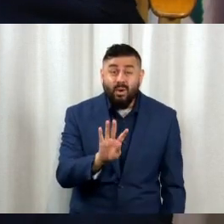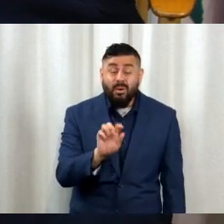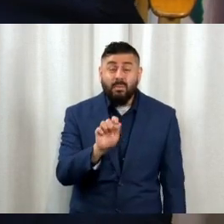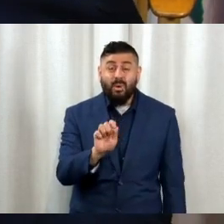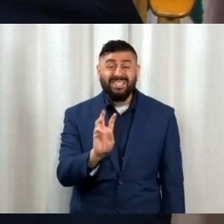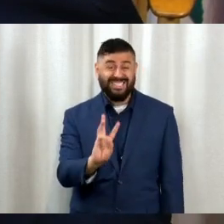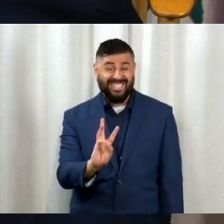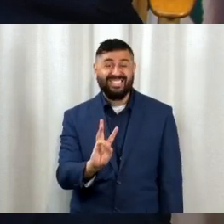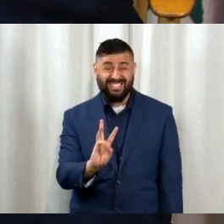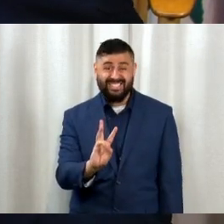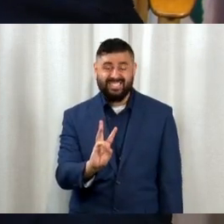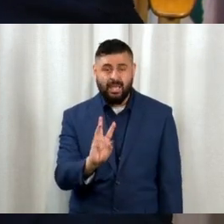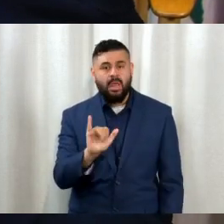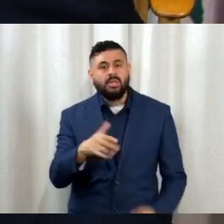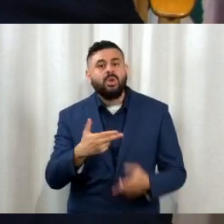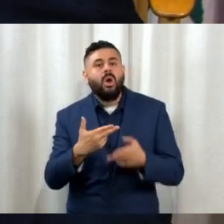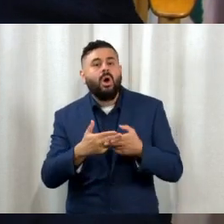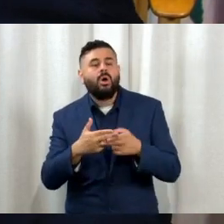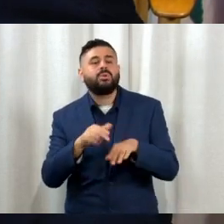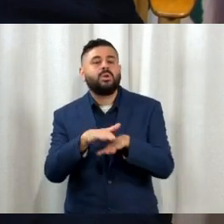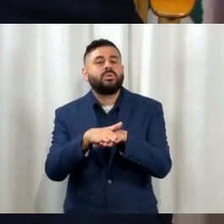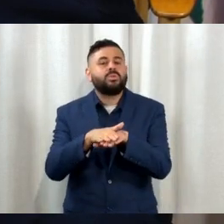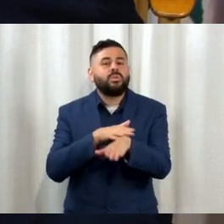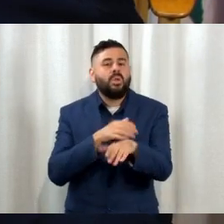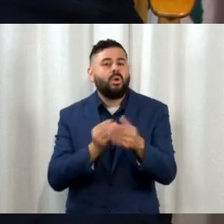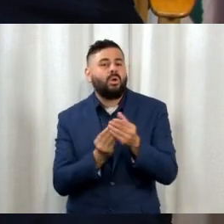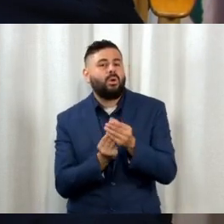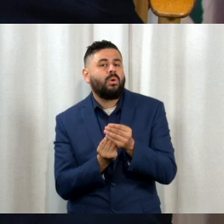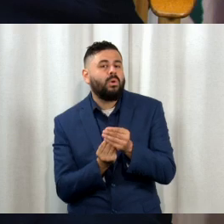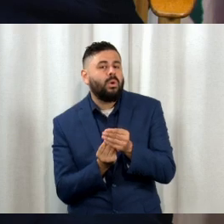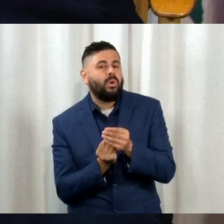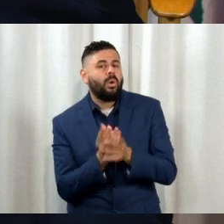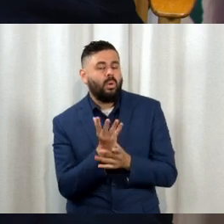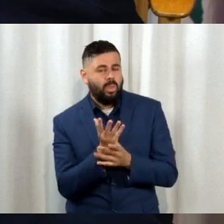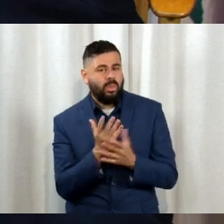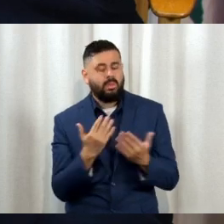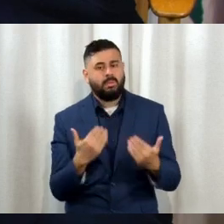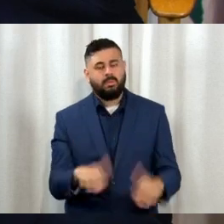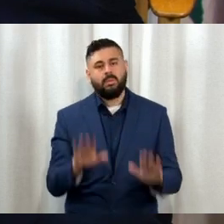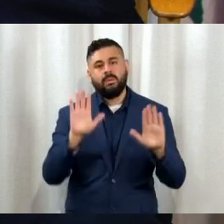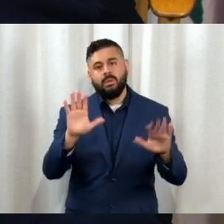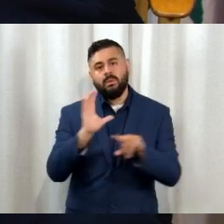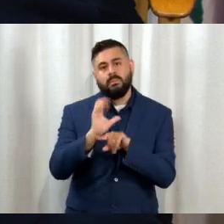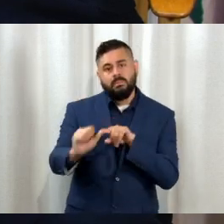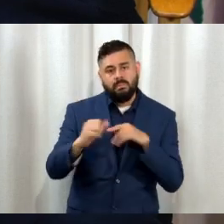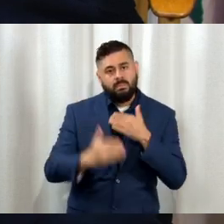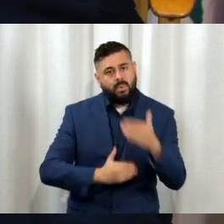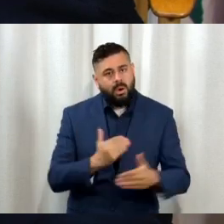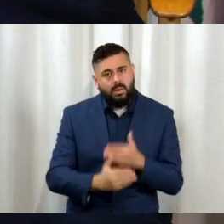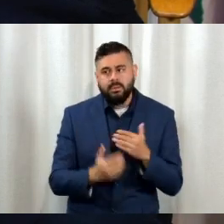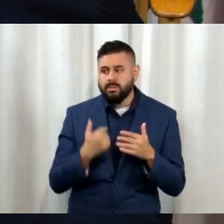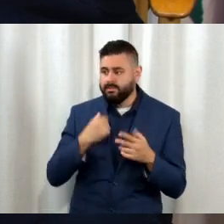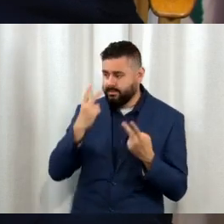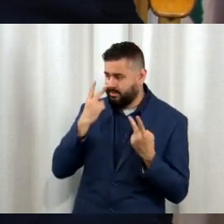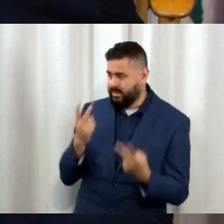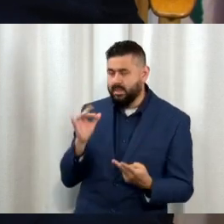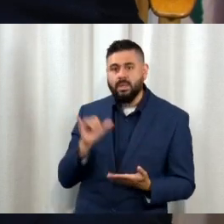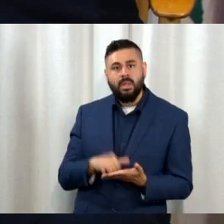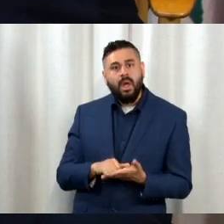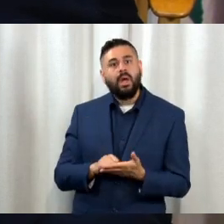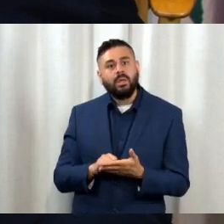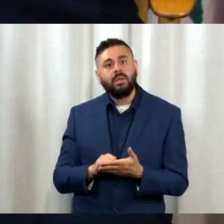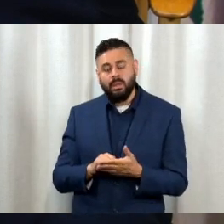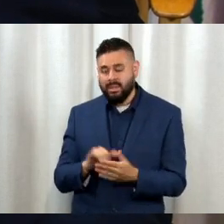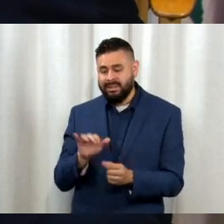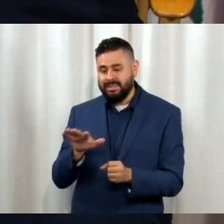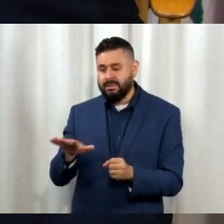4.6%. That's slowed growth. That was great progress that we saw. And to see that the region around